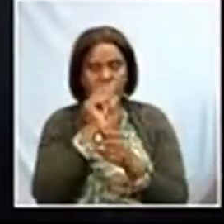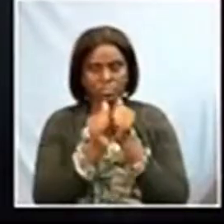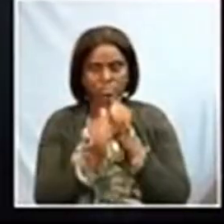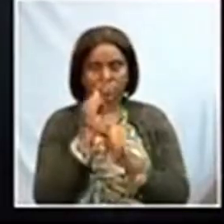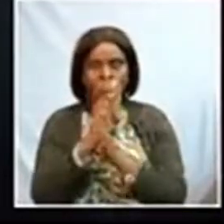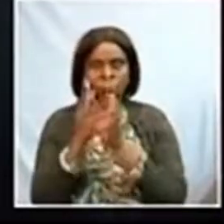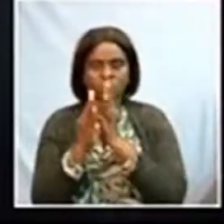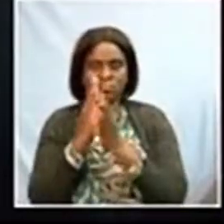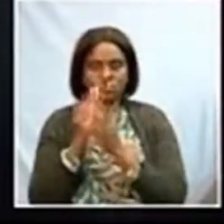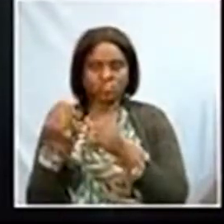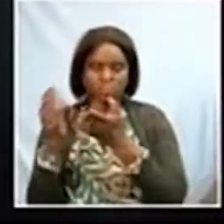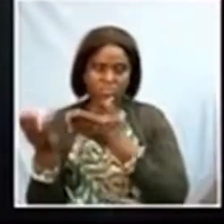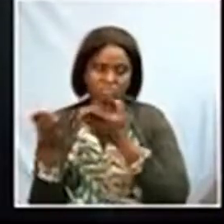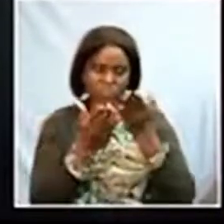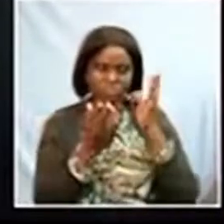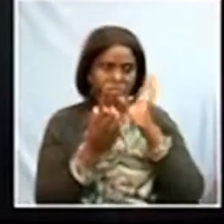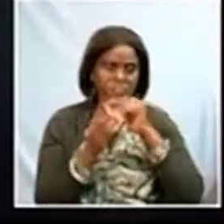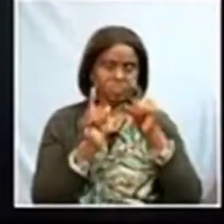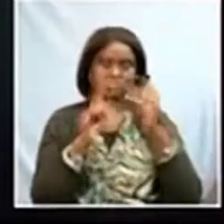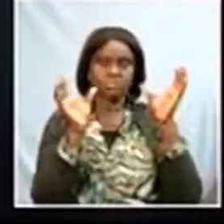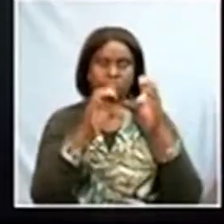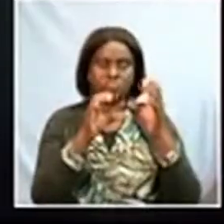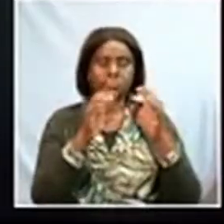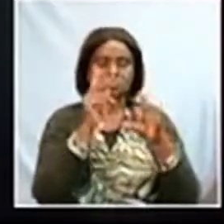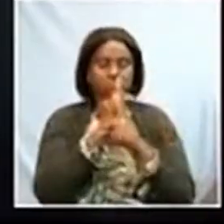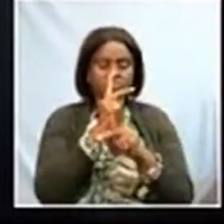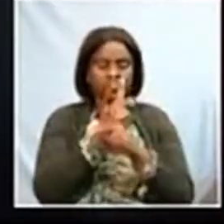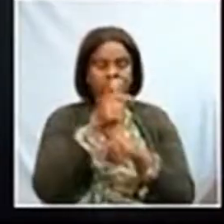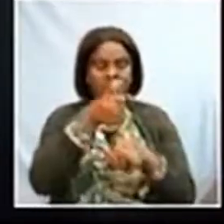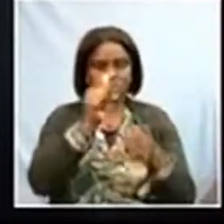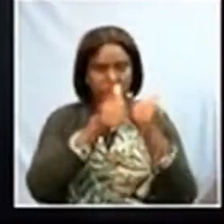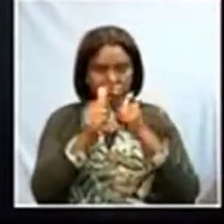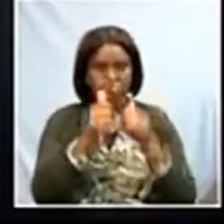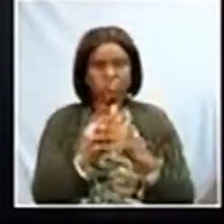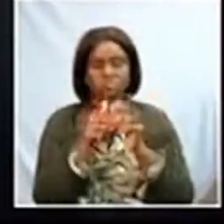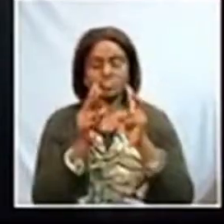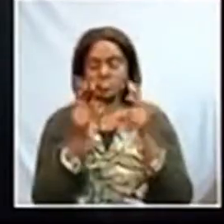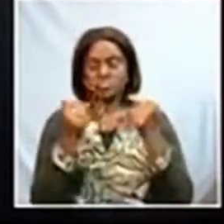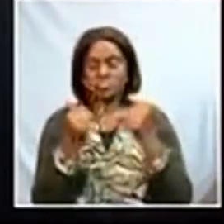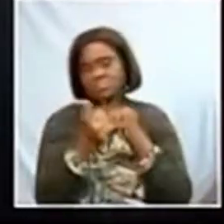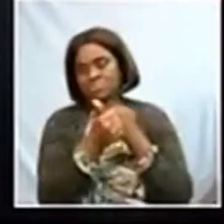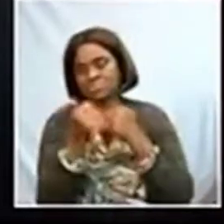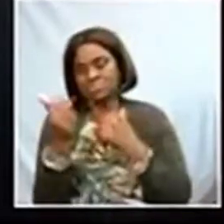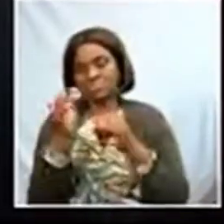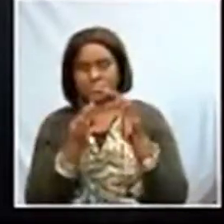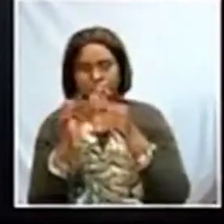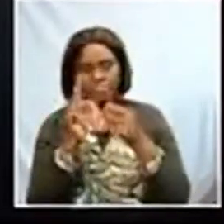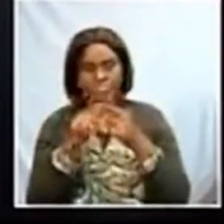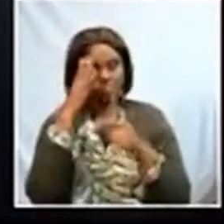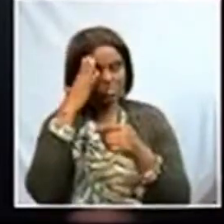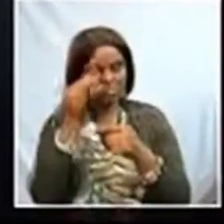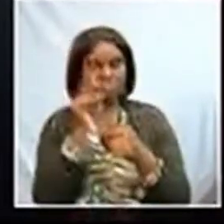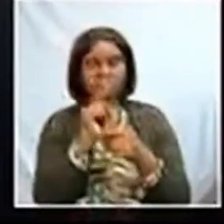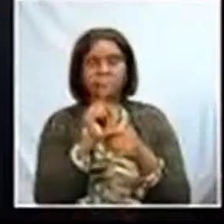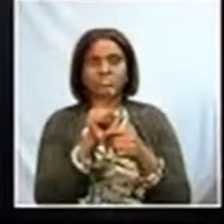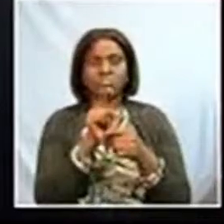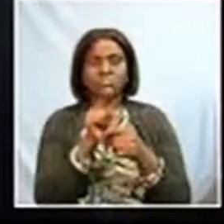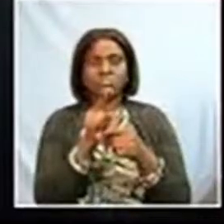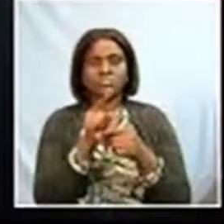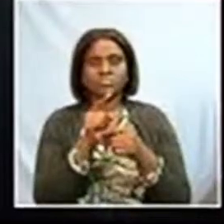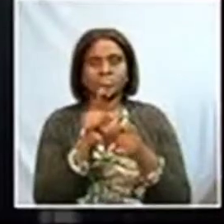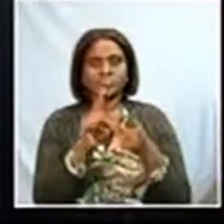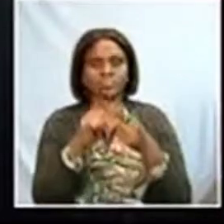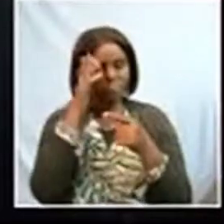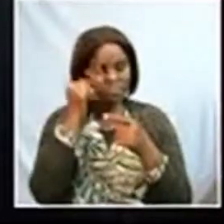contractor delivered to council in your custody. So any explanation as to why